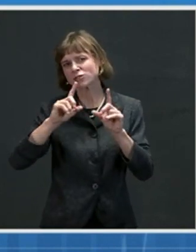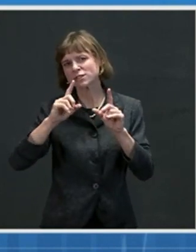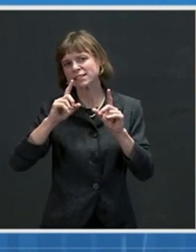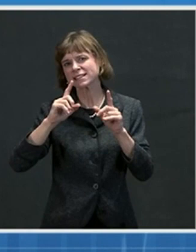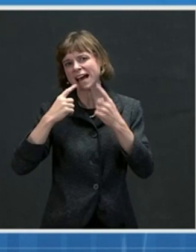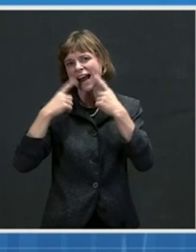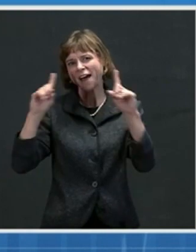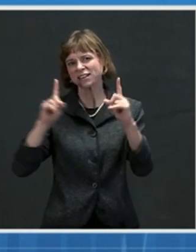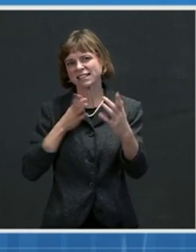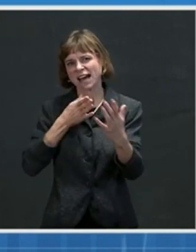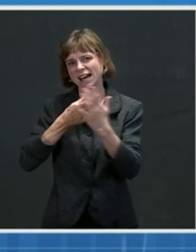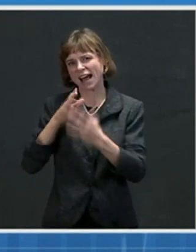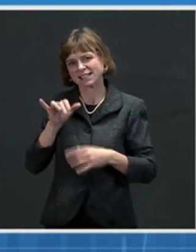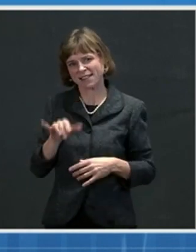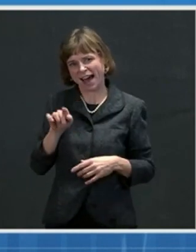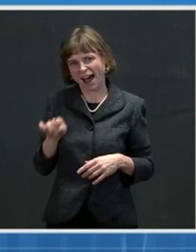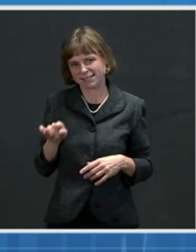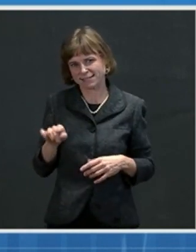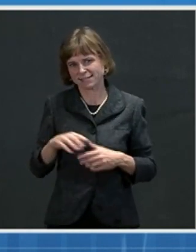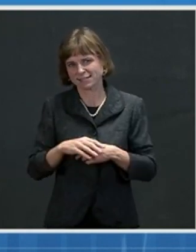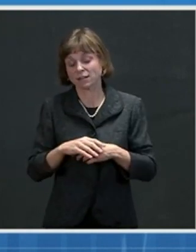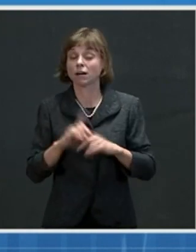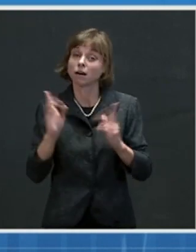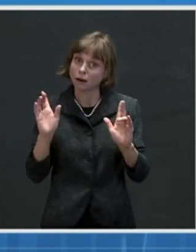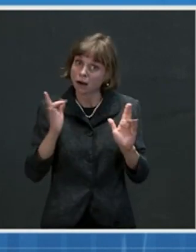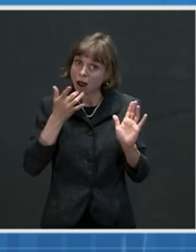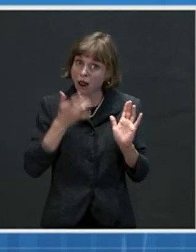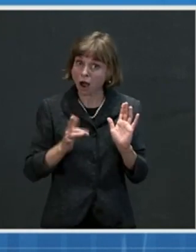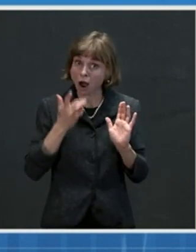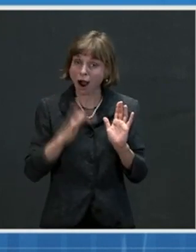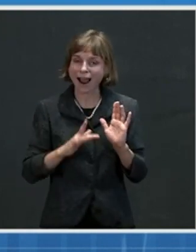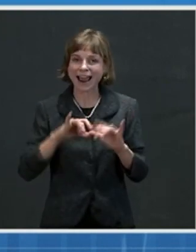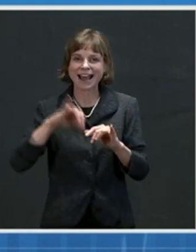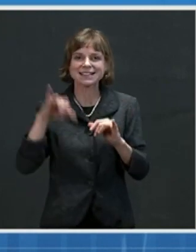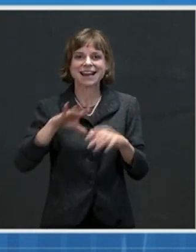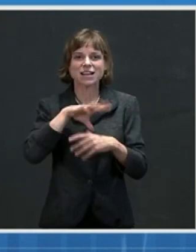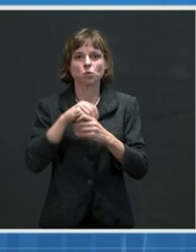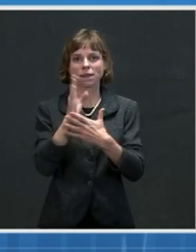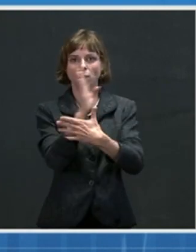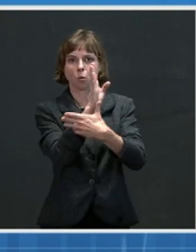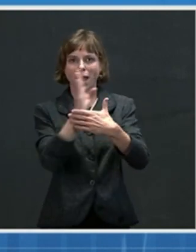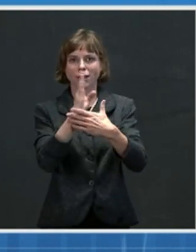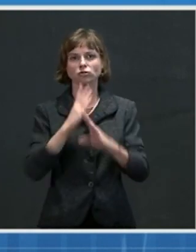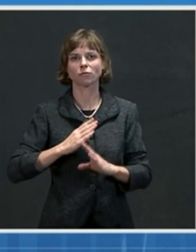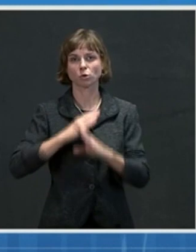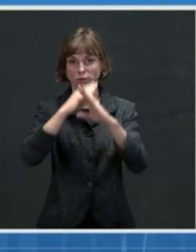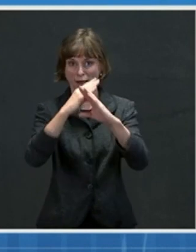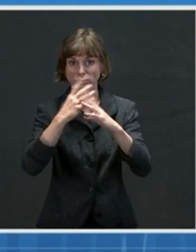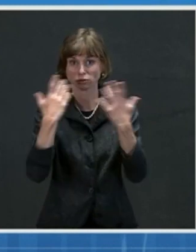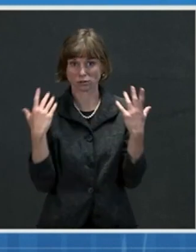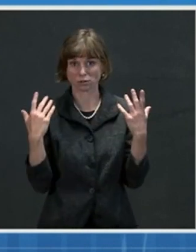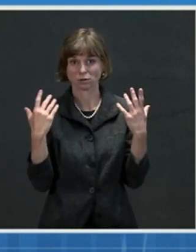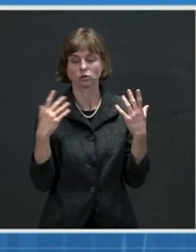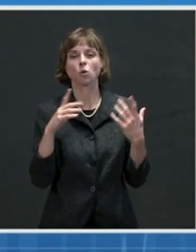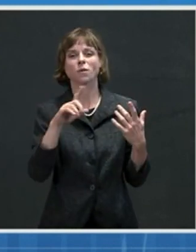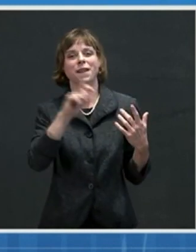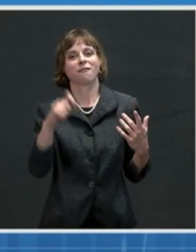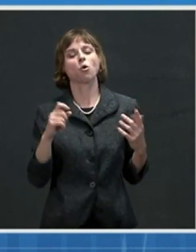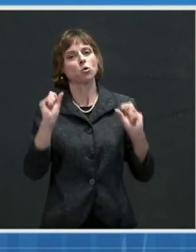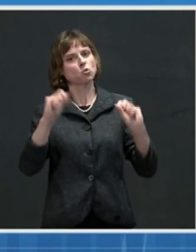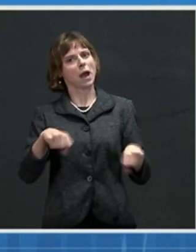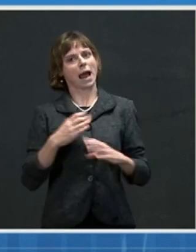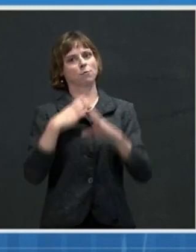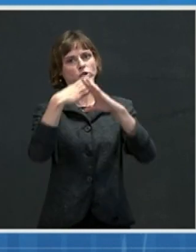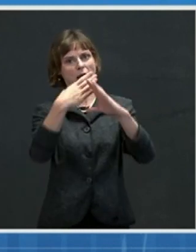that. Fortunately, it stays within the realm of protection. So there is a degree of protection, even though